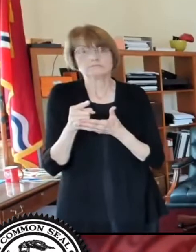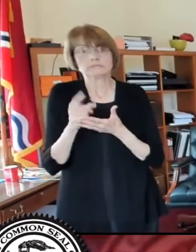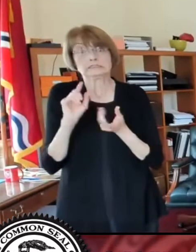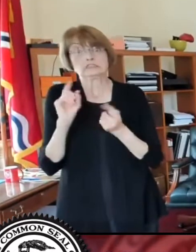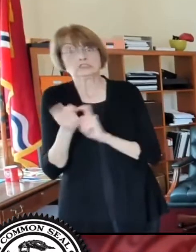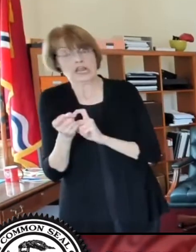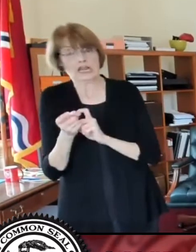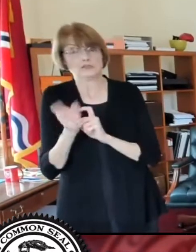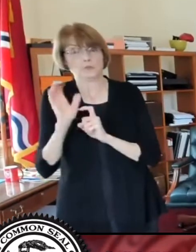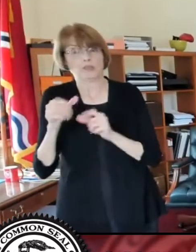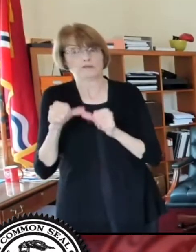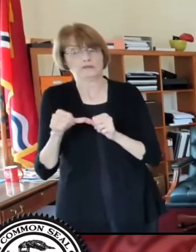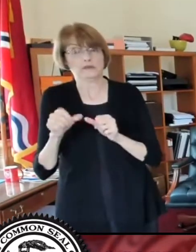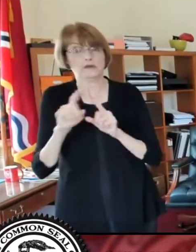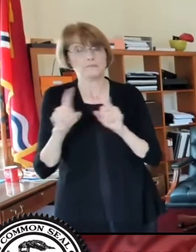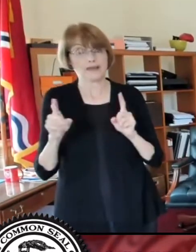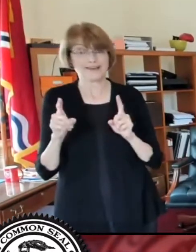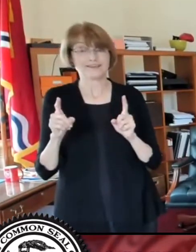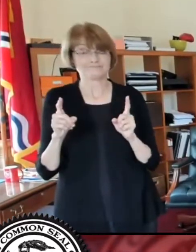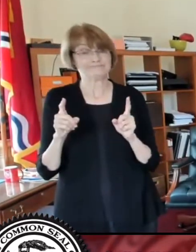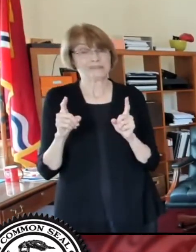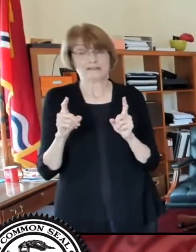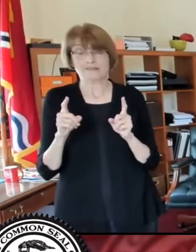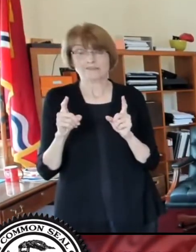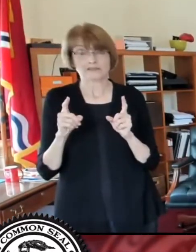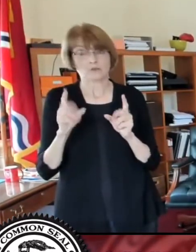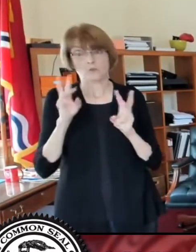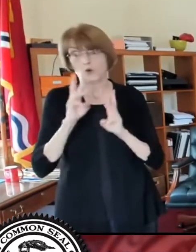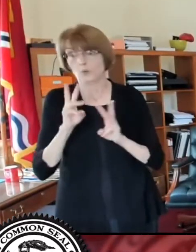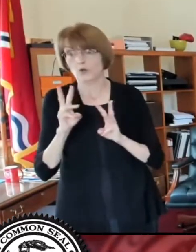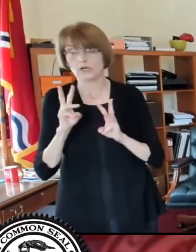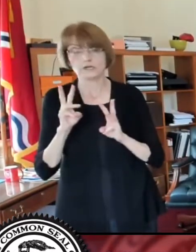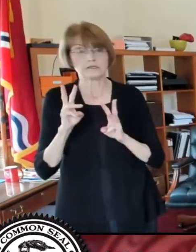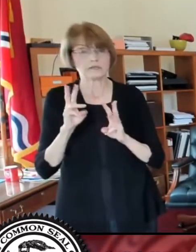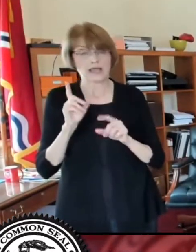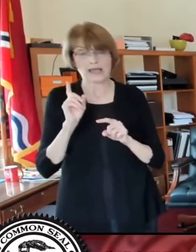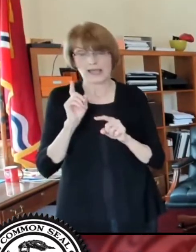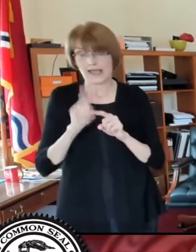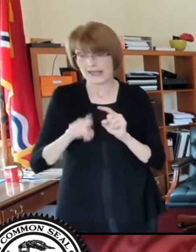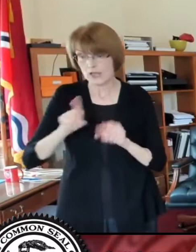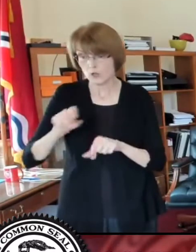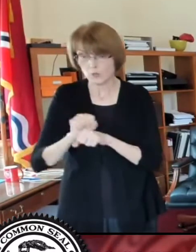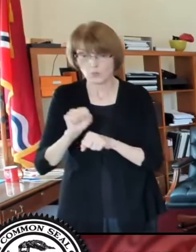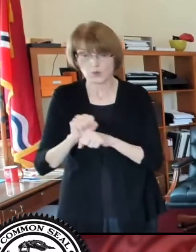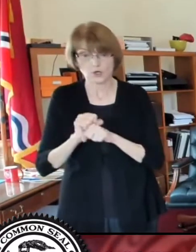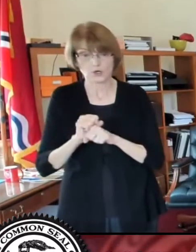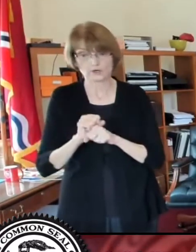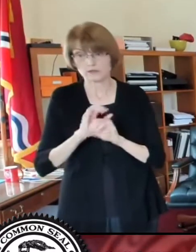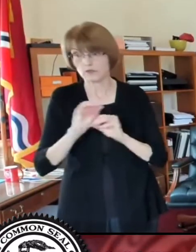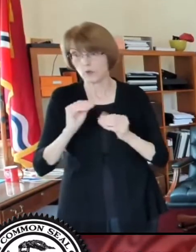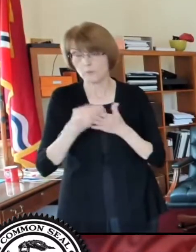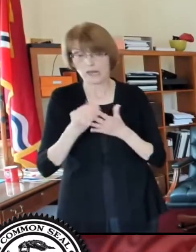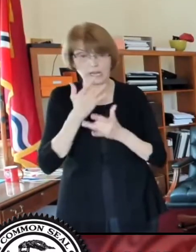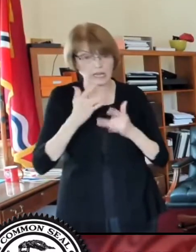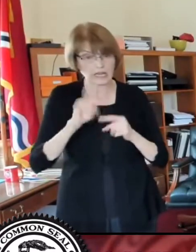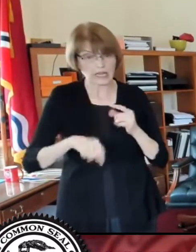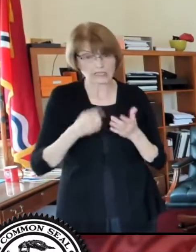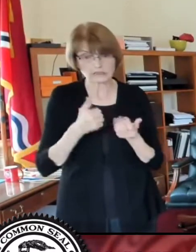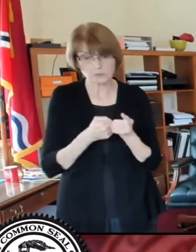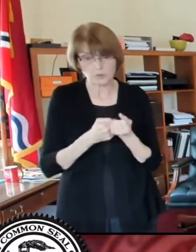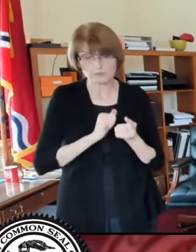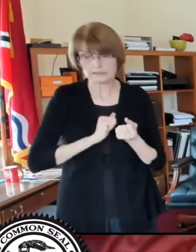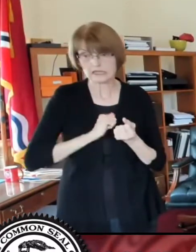a real worry because if you can't go to work and you can't get additional funds to support yourself and your